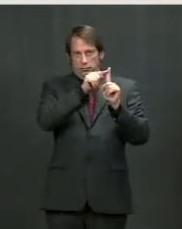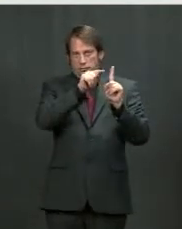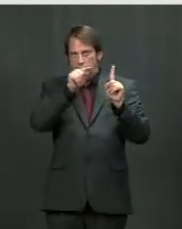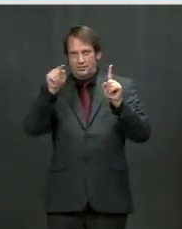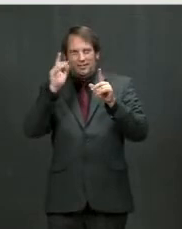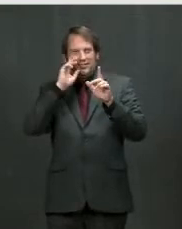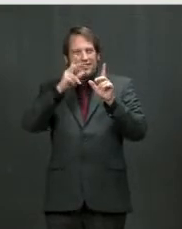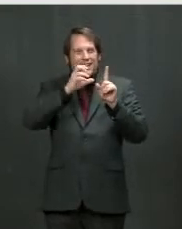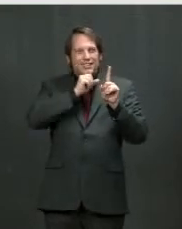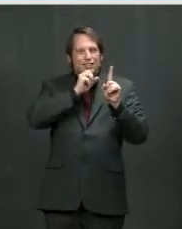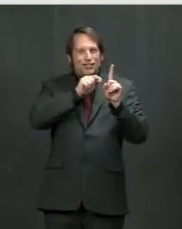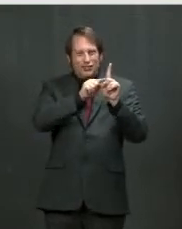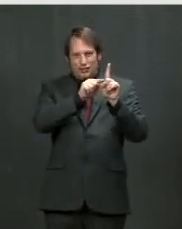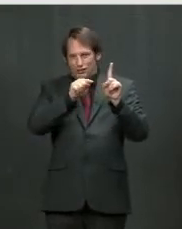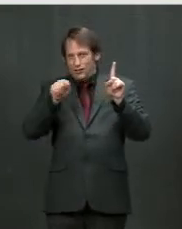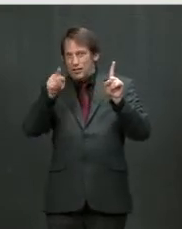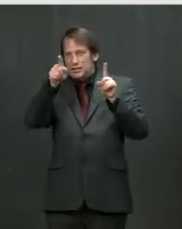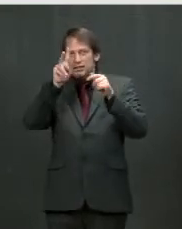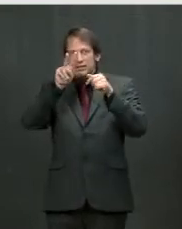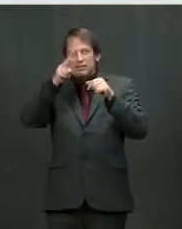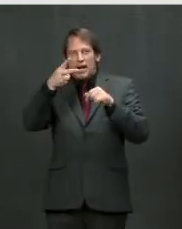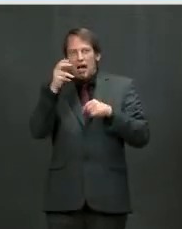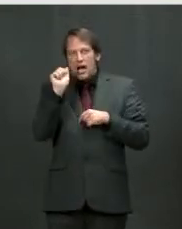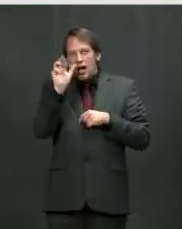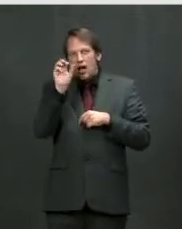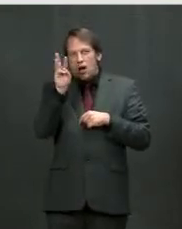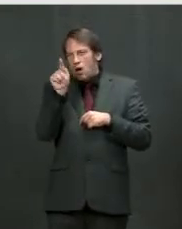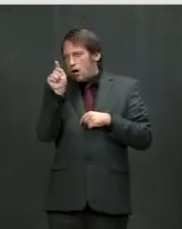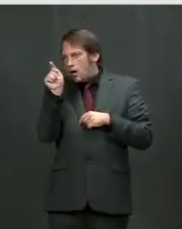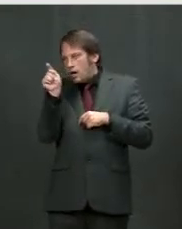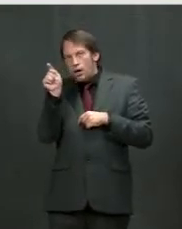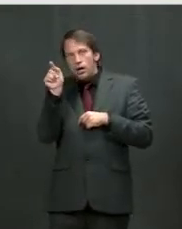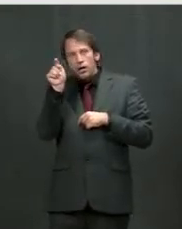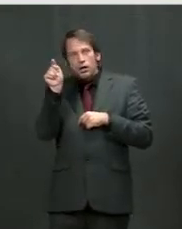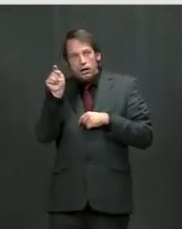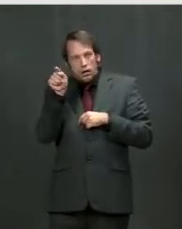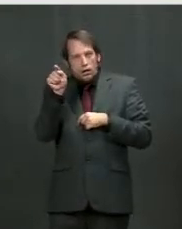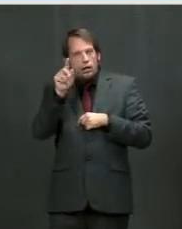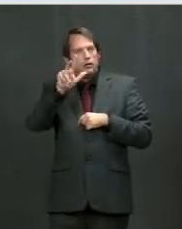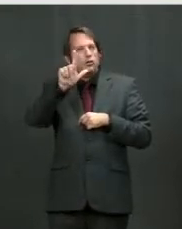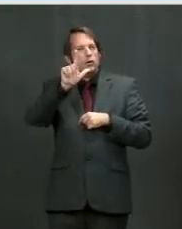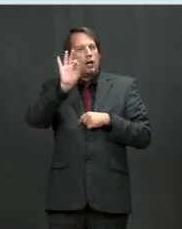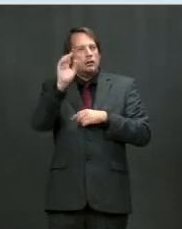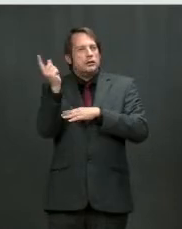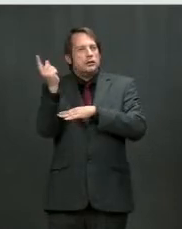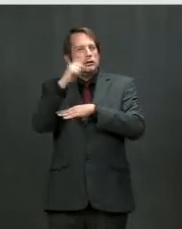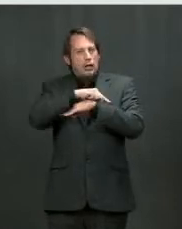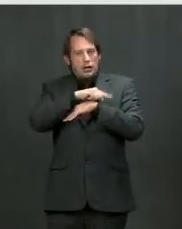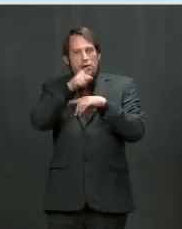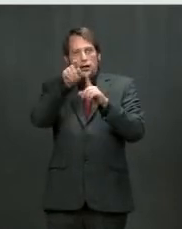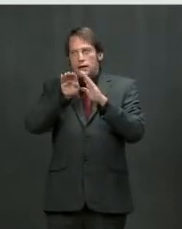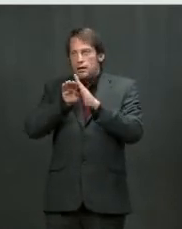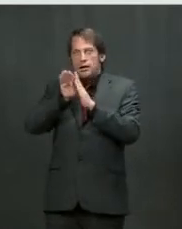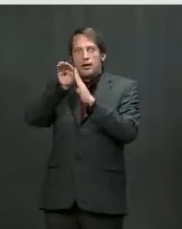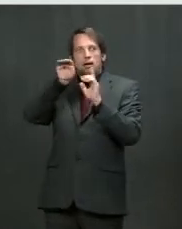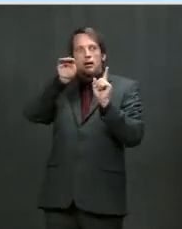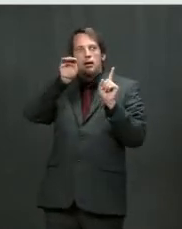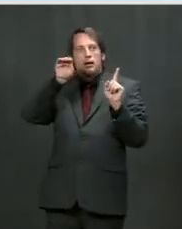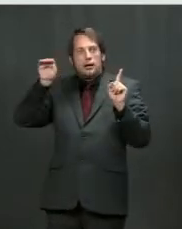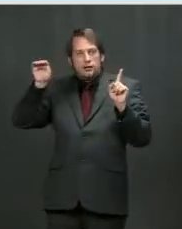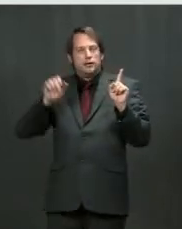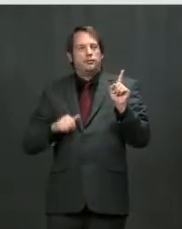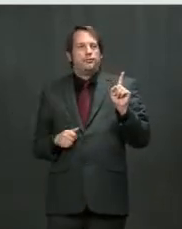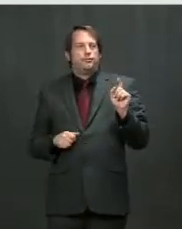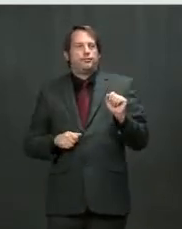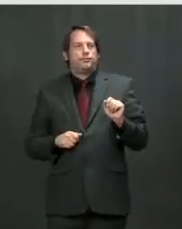arrow at 29 days. It peaked up and stayed up well beyond the 209 days.